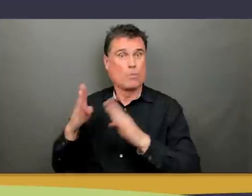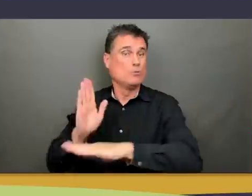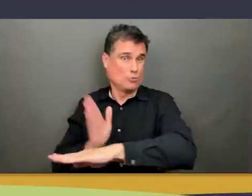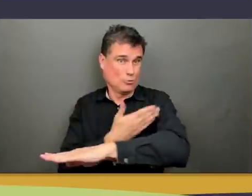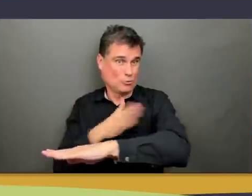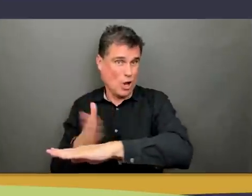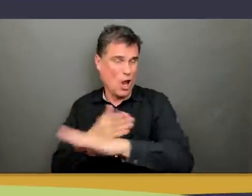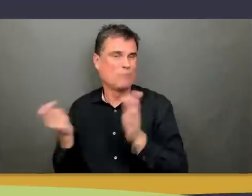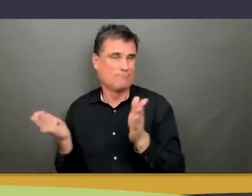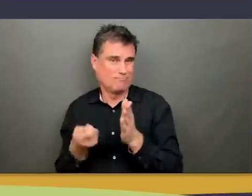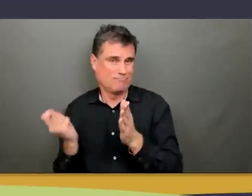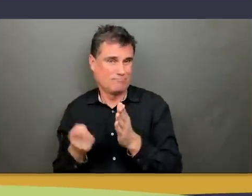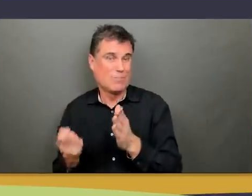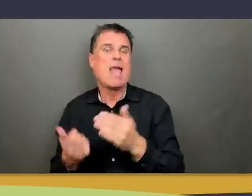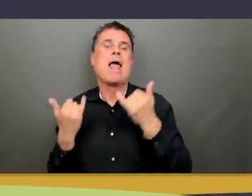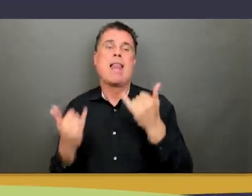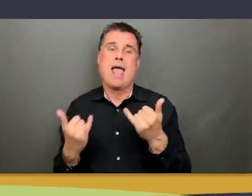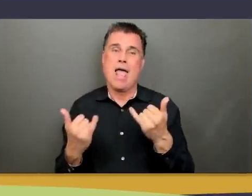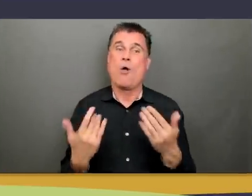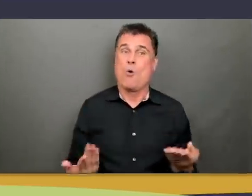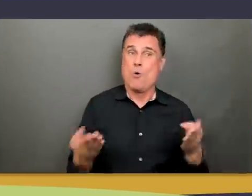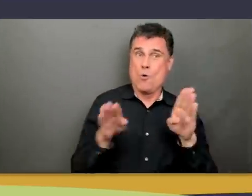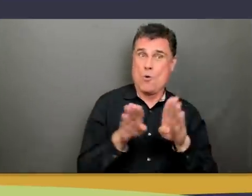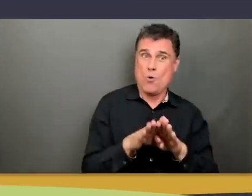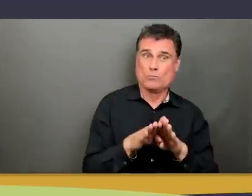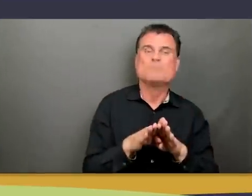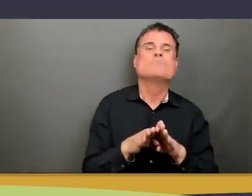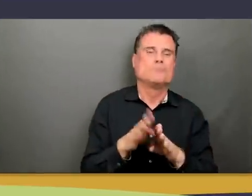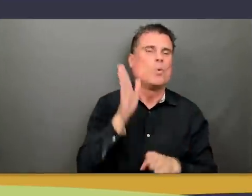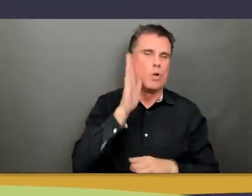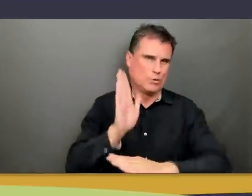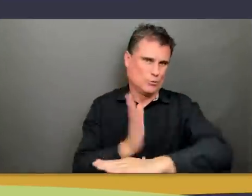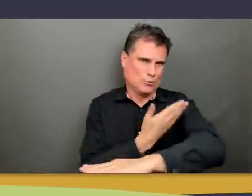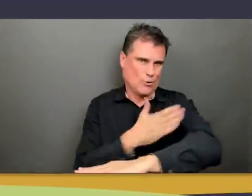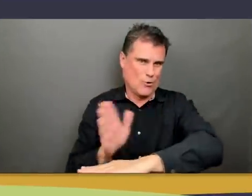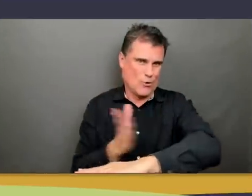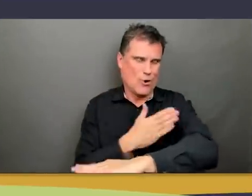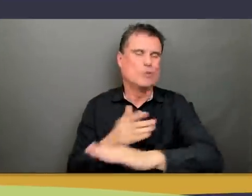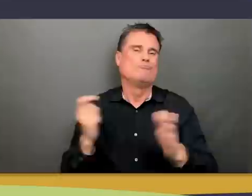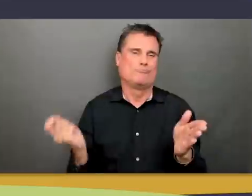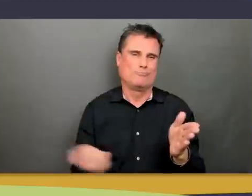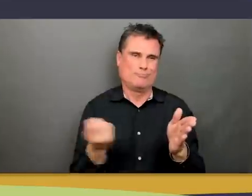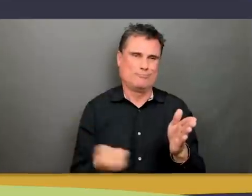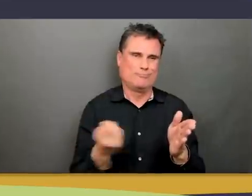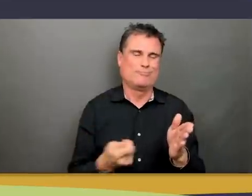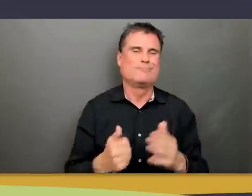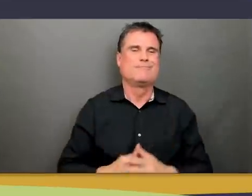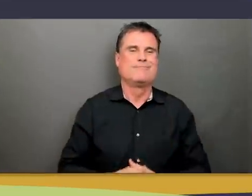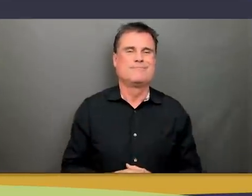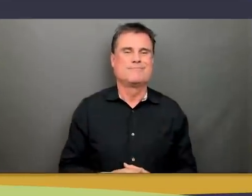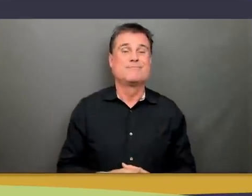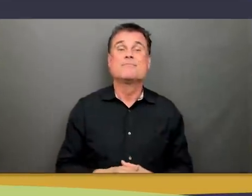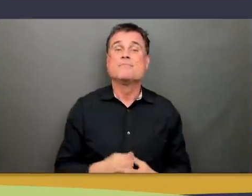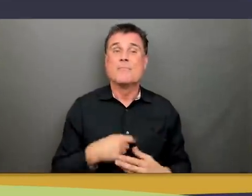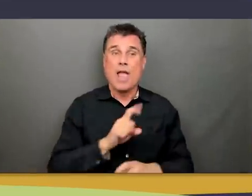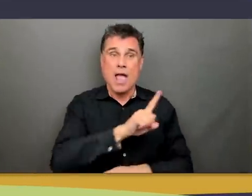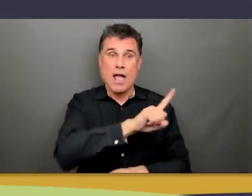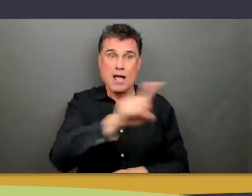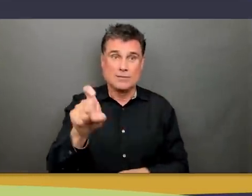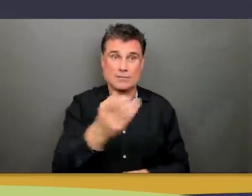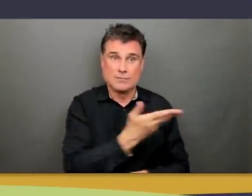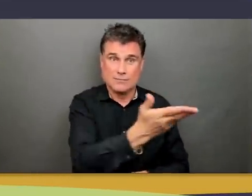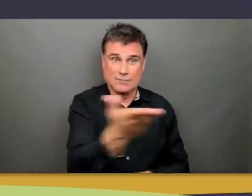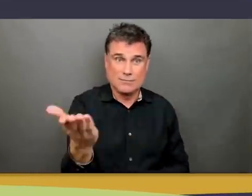there, and so that you're fully here to just join us today online. Even